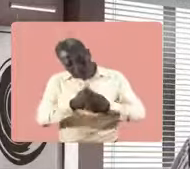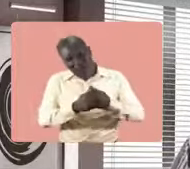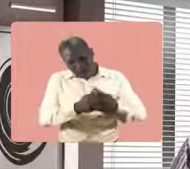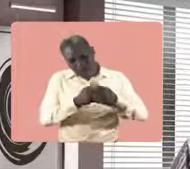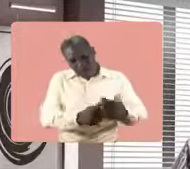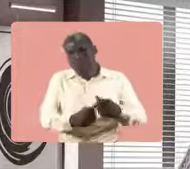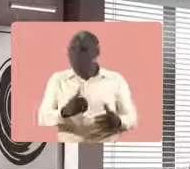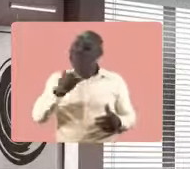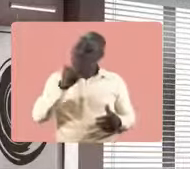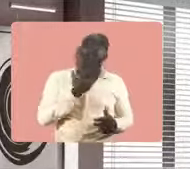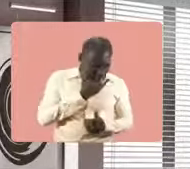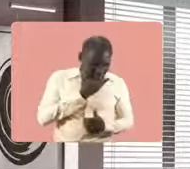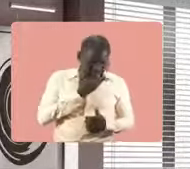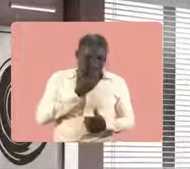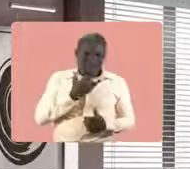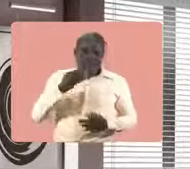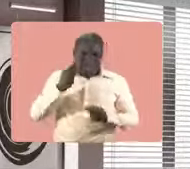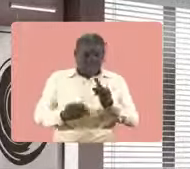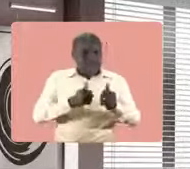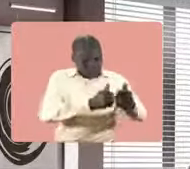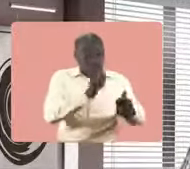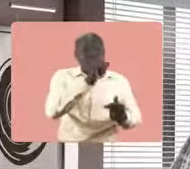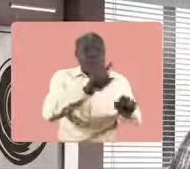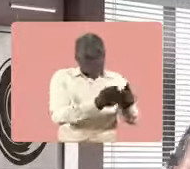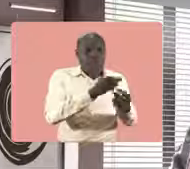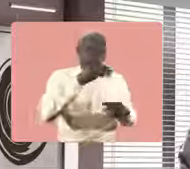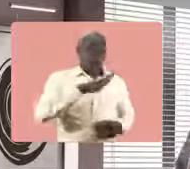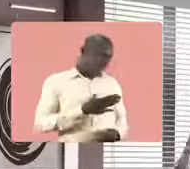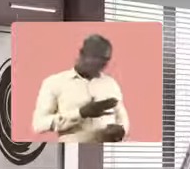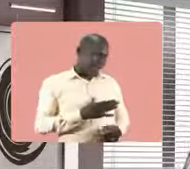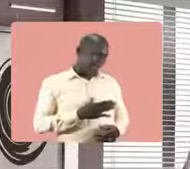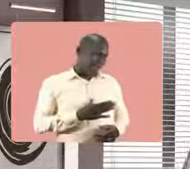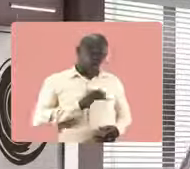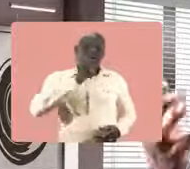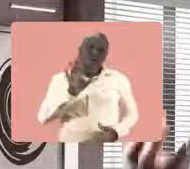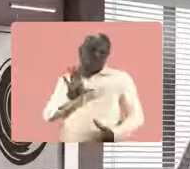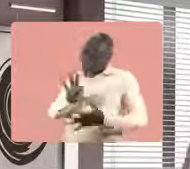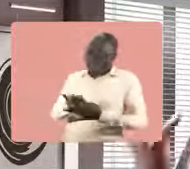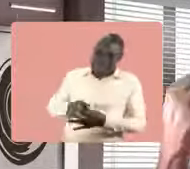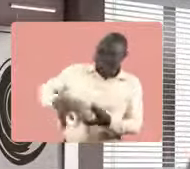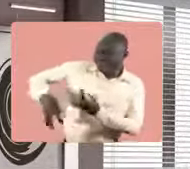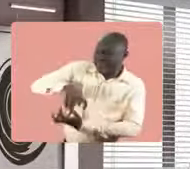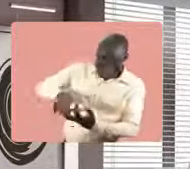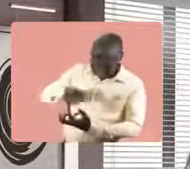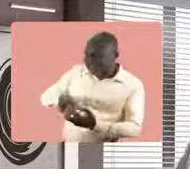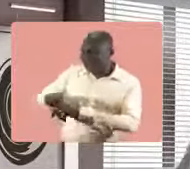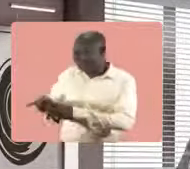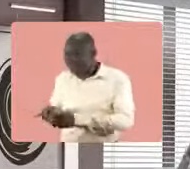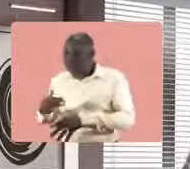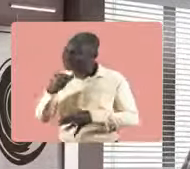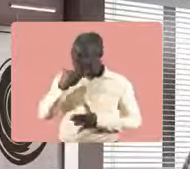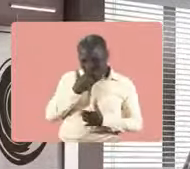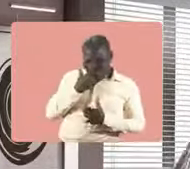obakwasea ade ano ede pa entu obetena ho de ne sabe nkum ade ne nsa ne fa nyina di